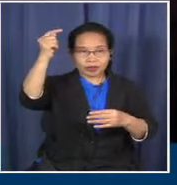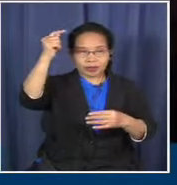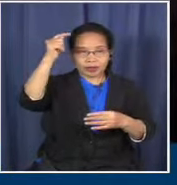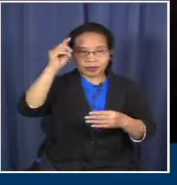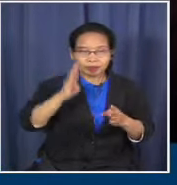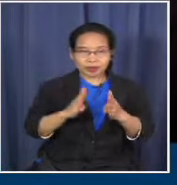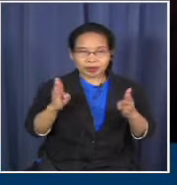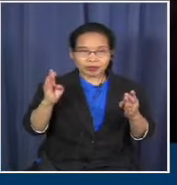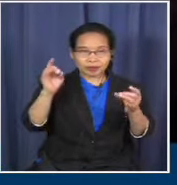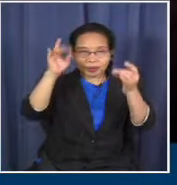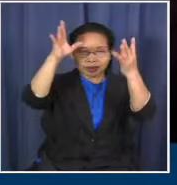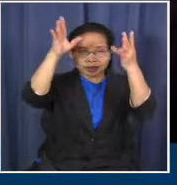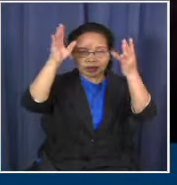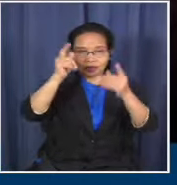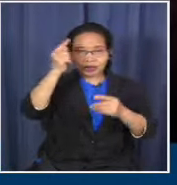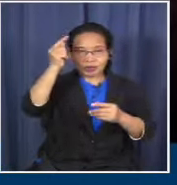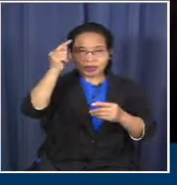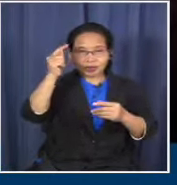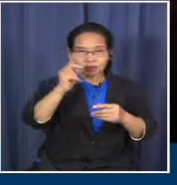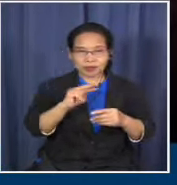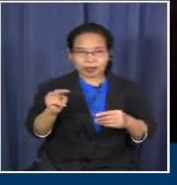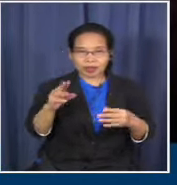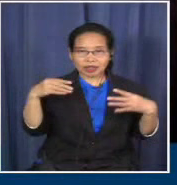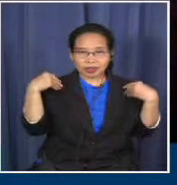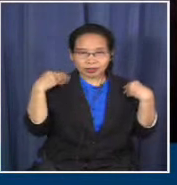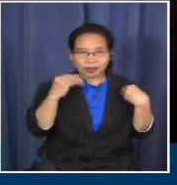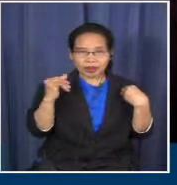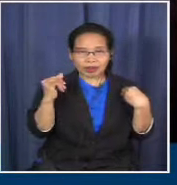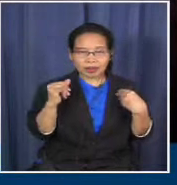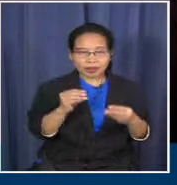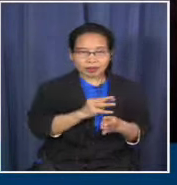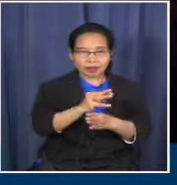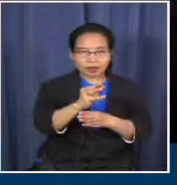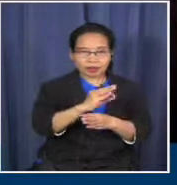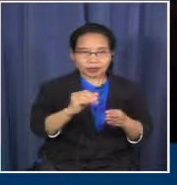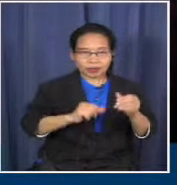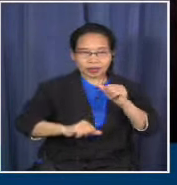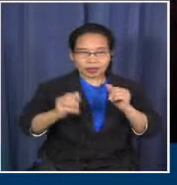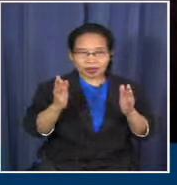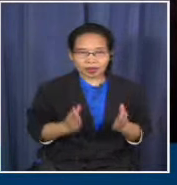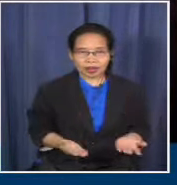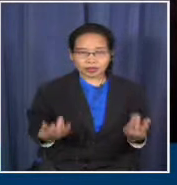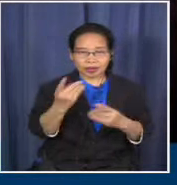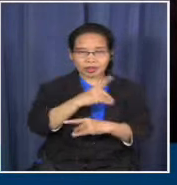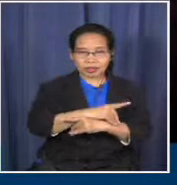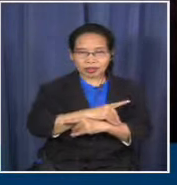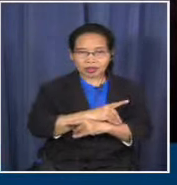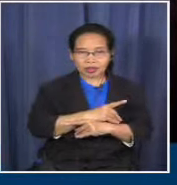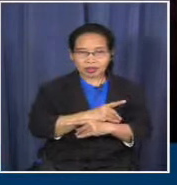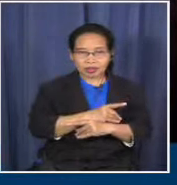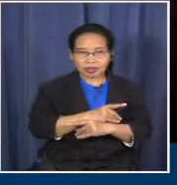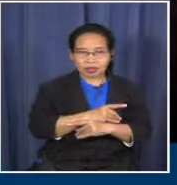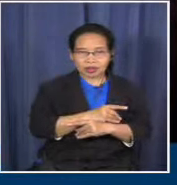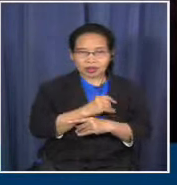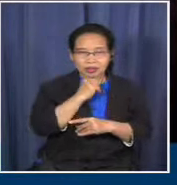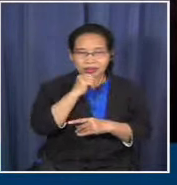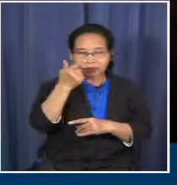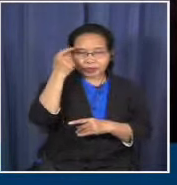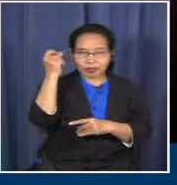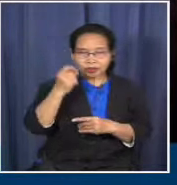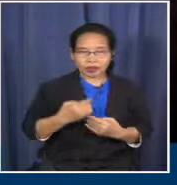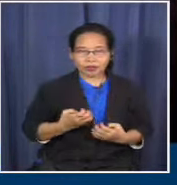Theory. The Big Bang Theory has been accepted by a majority of scientists today.